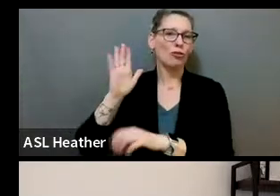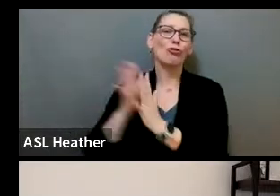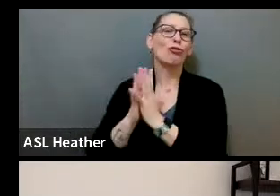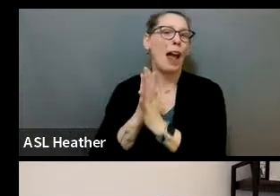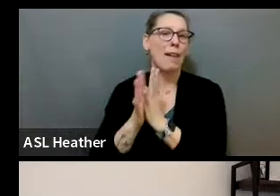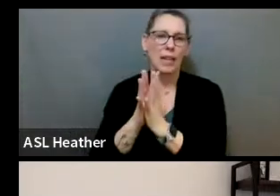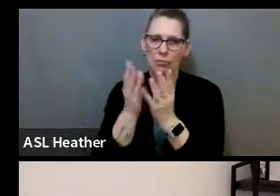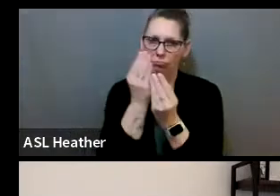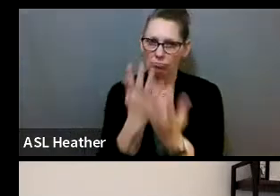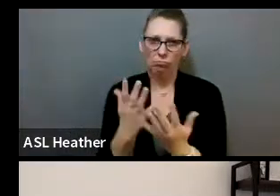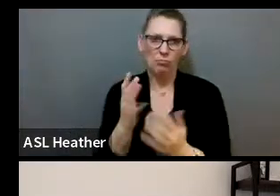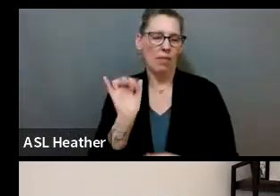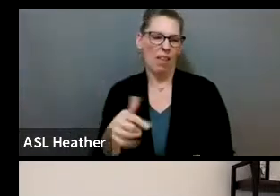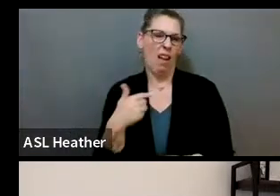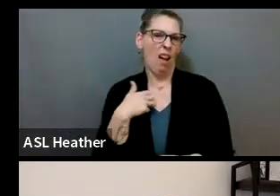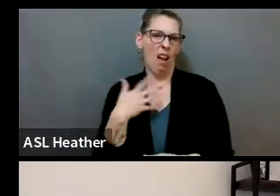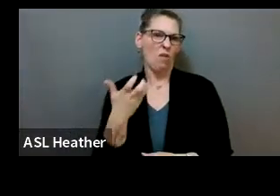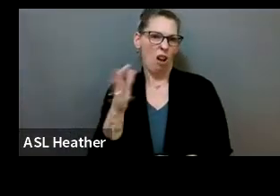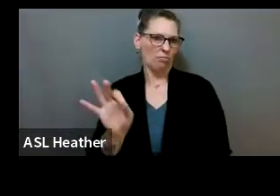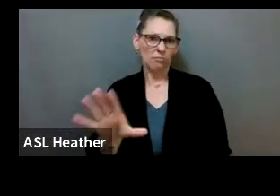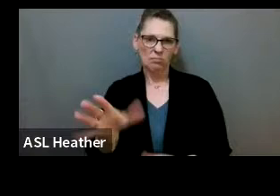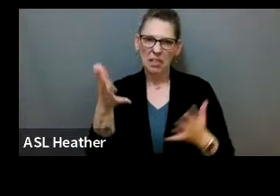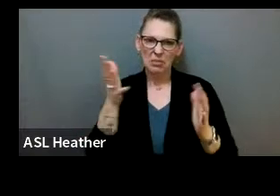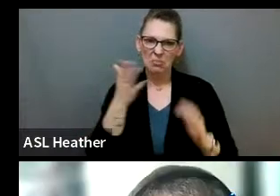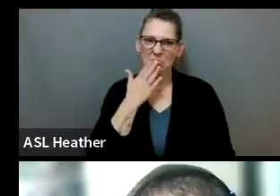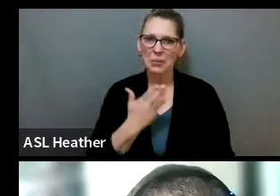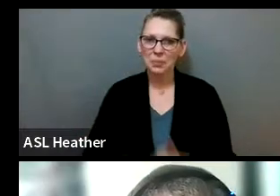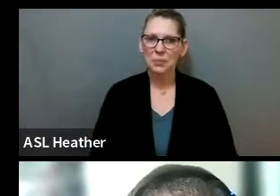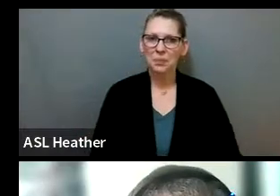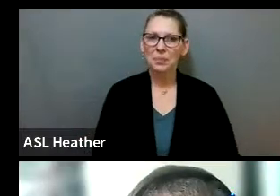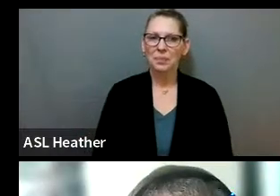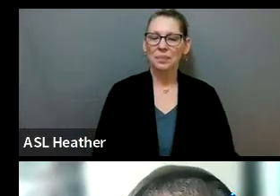just wanted to make that point. Thank you.